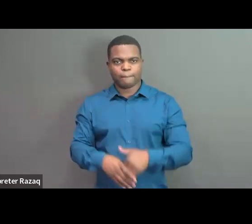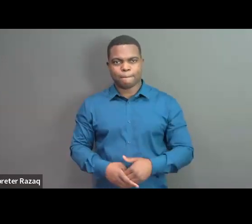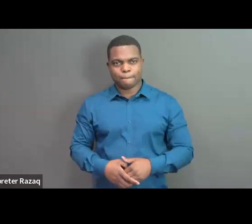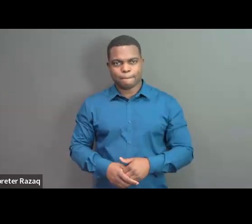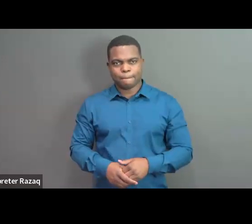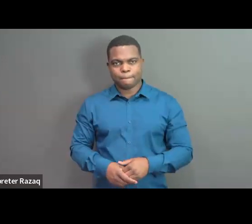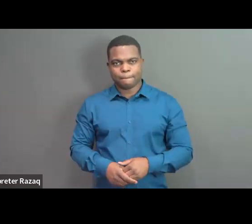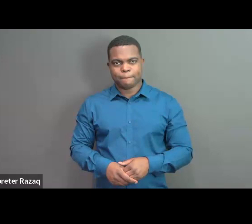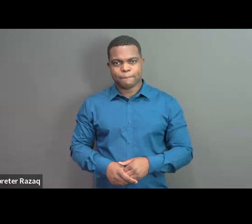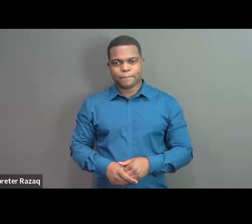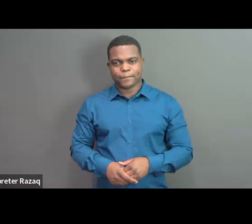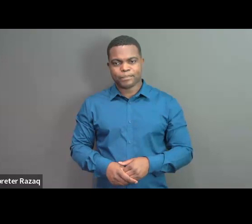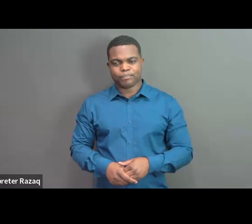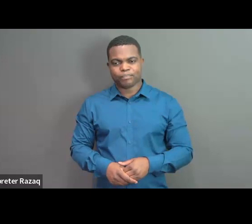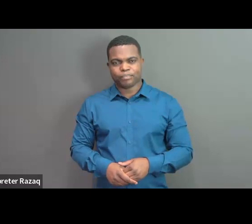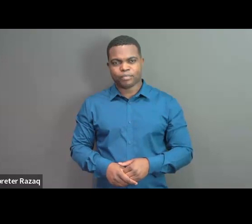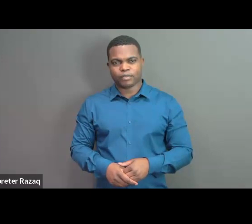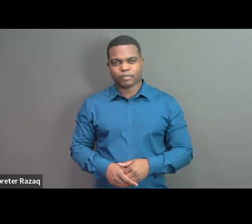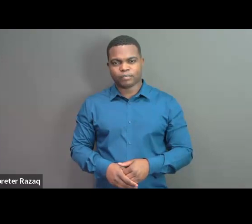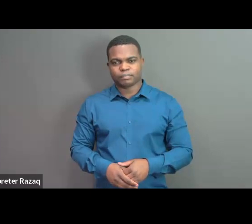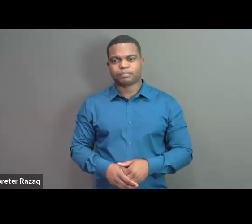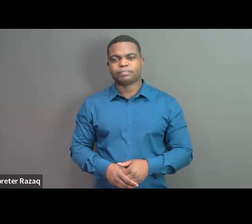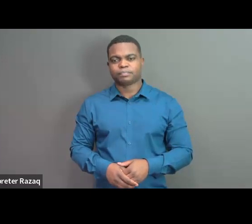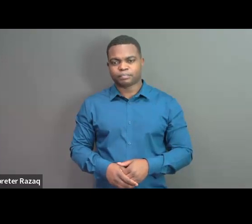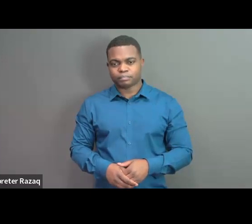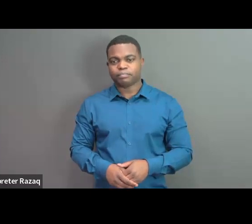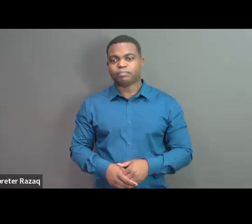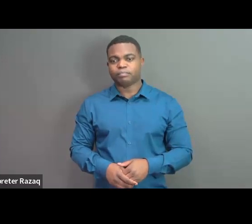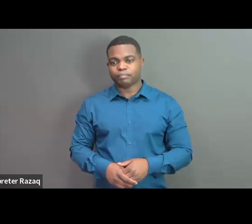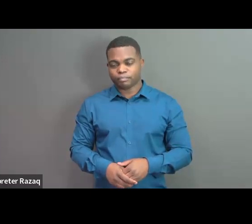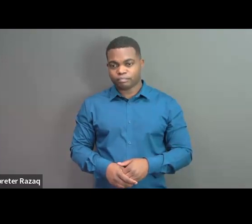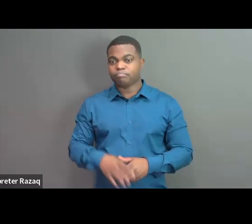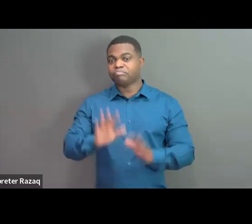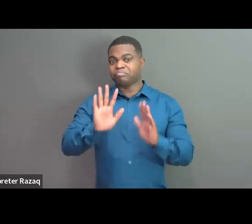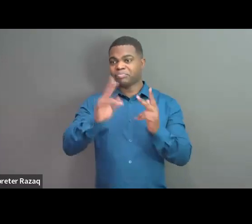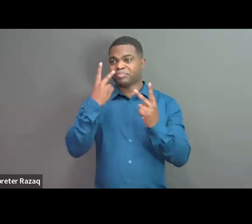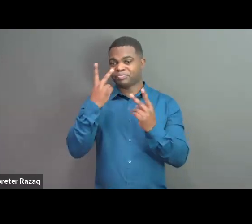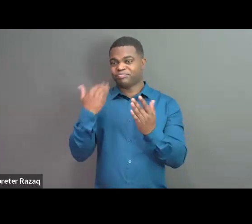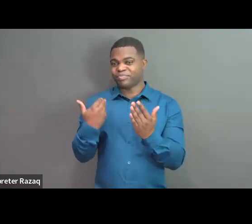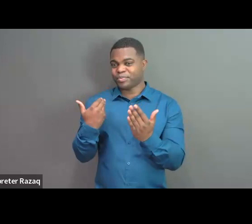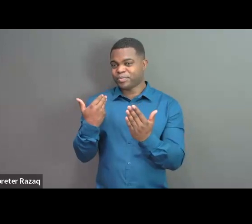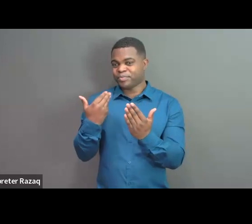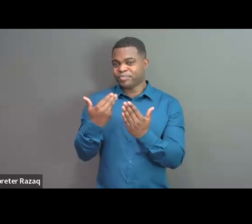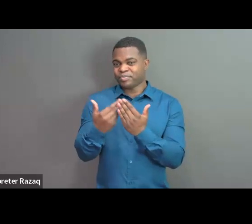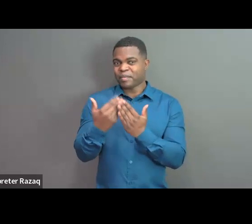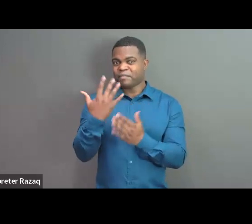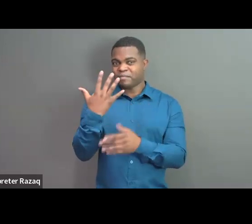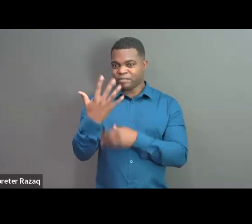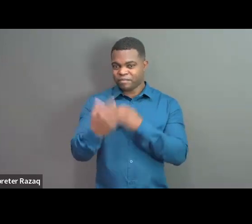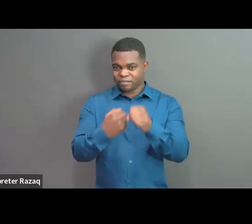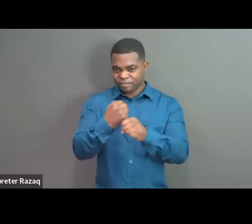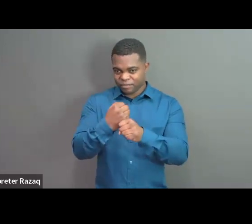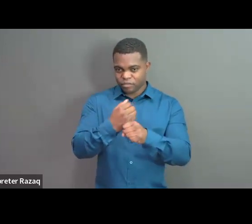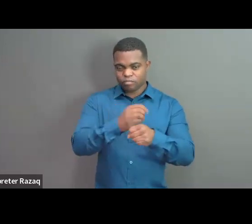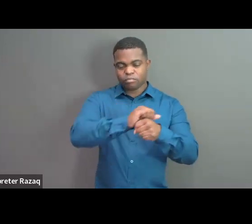especially the last 5 years, and COVID was a big accelerator in this springing up all over